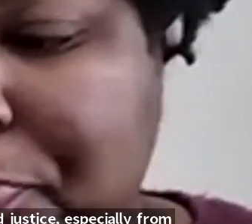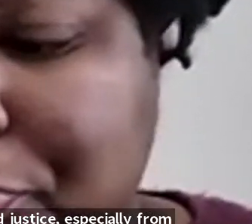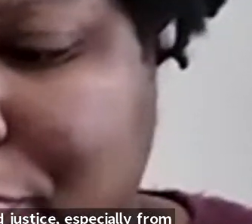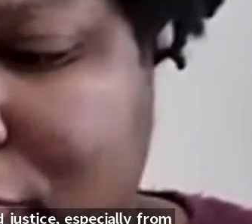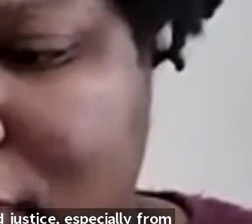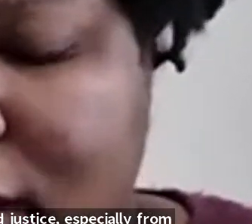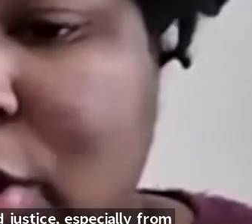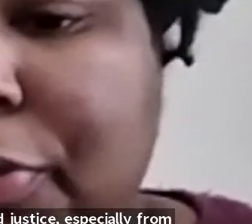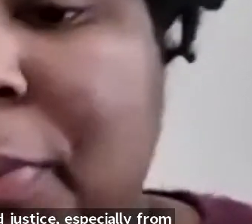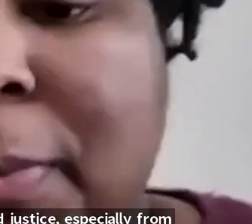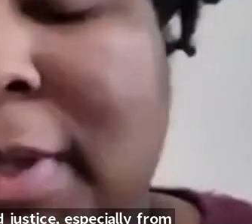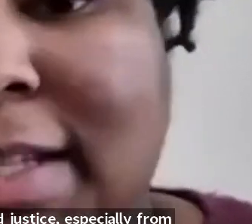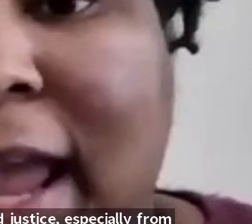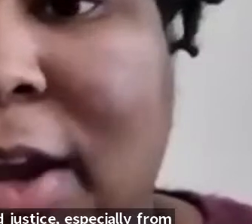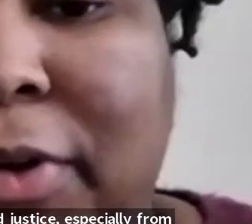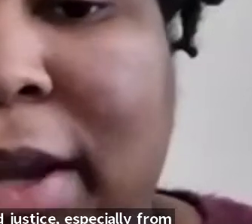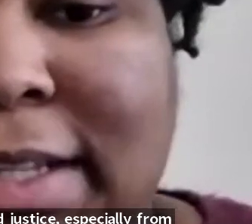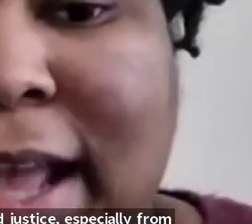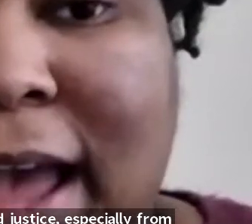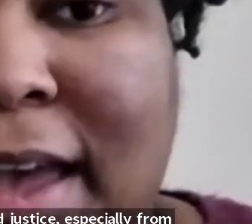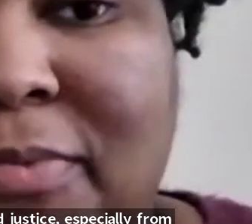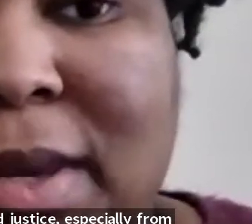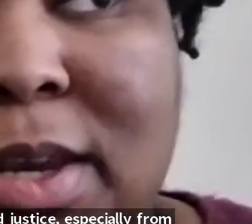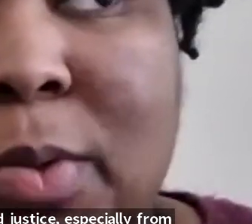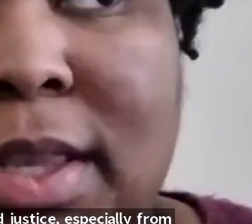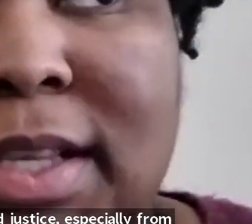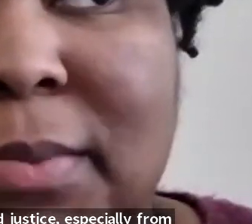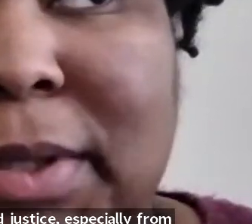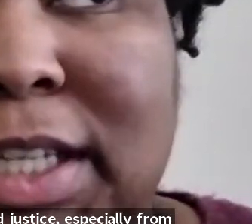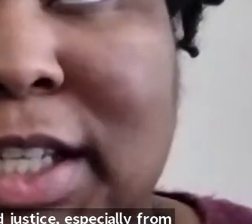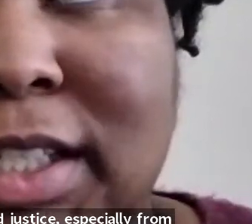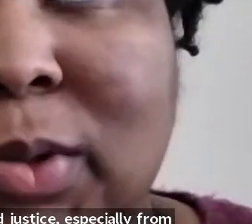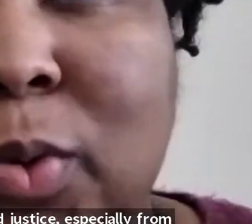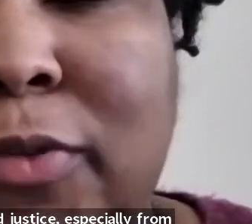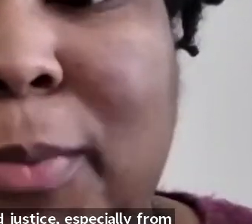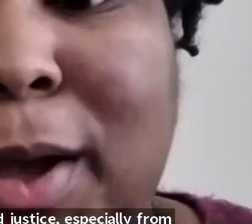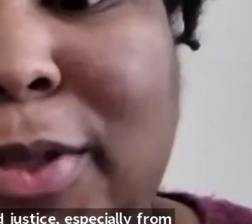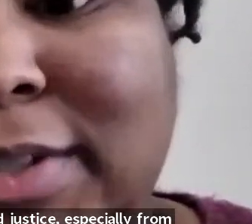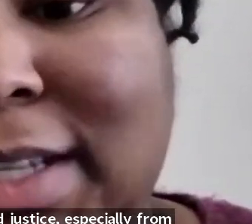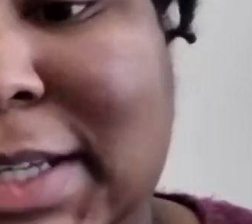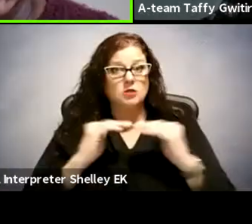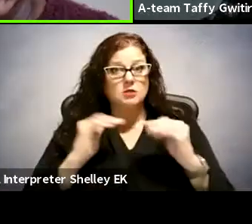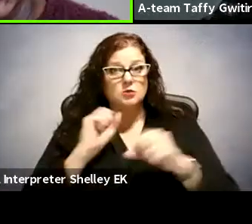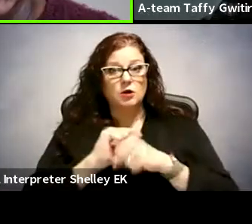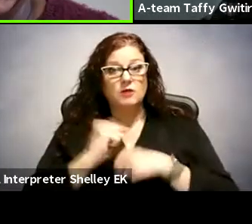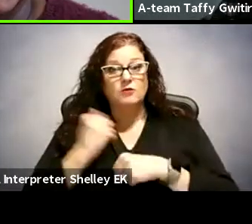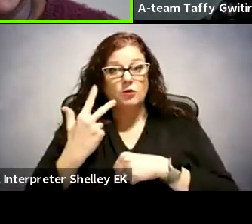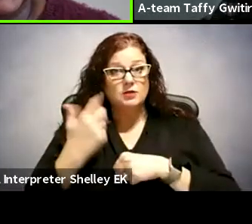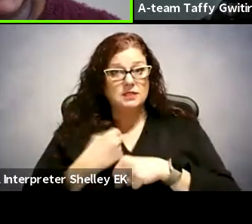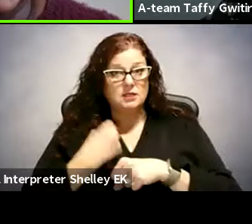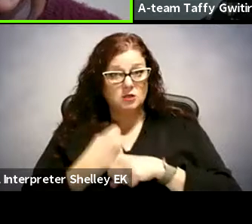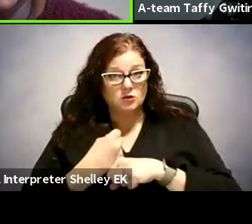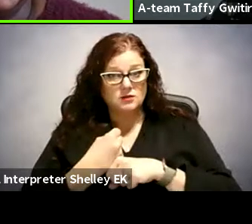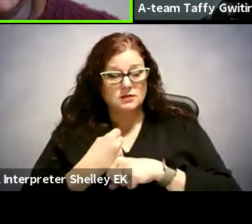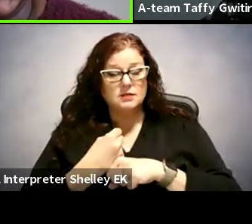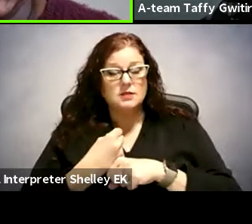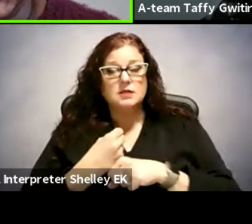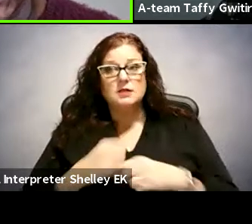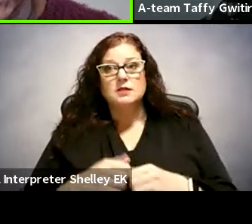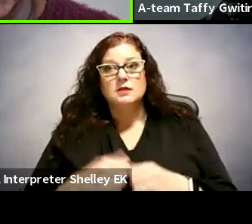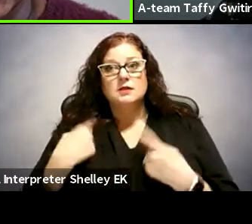speaking to a few people last night and realized I've been doing disability justice work for about 13 years now,